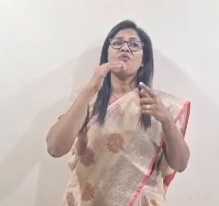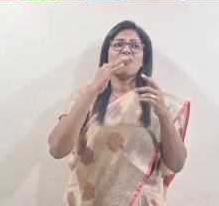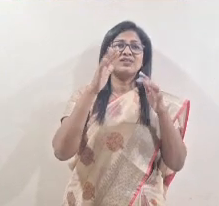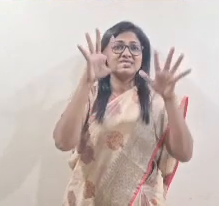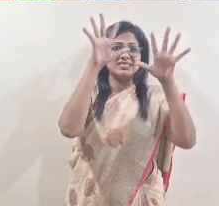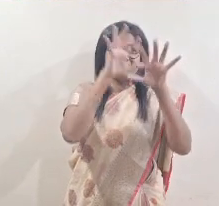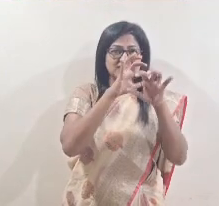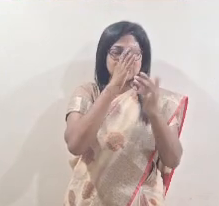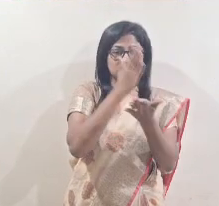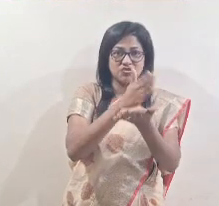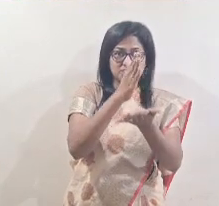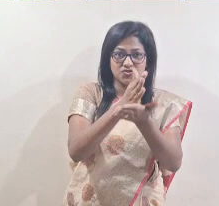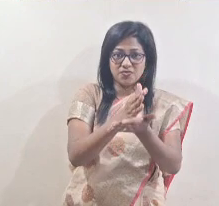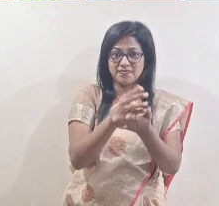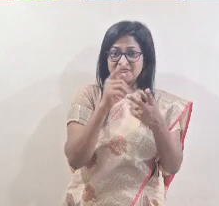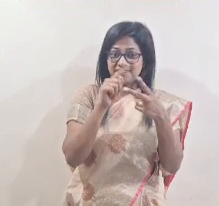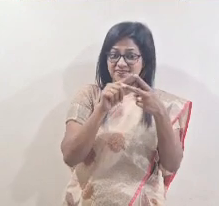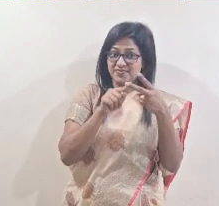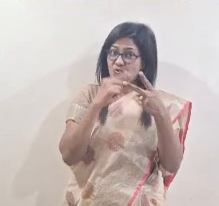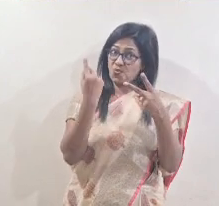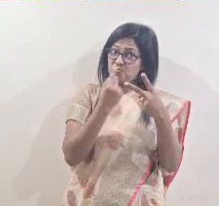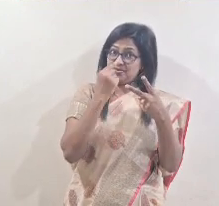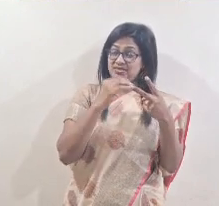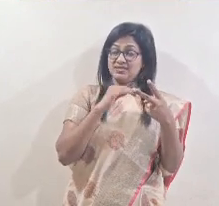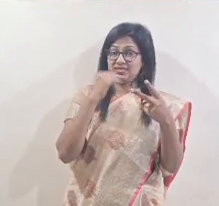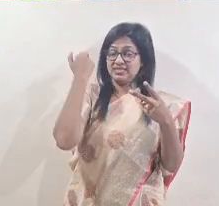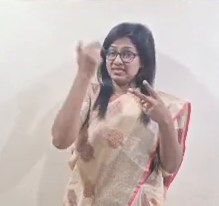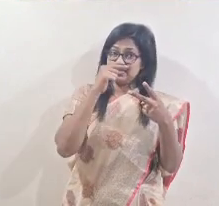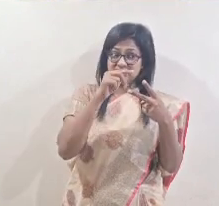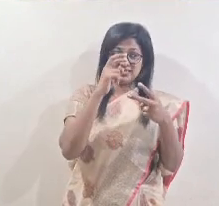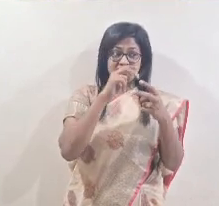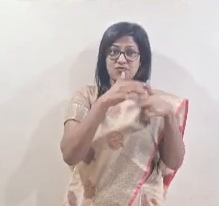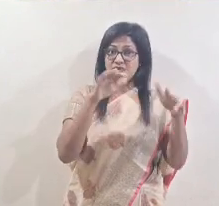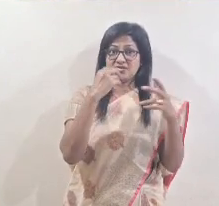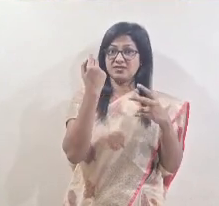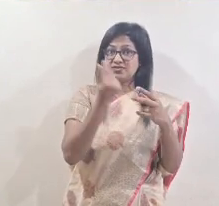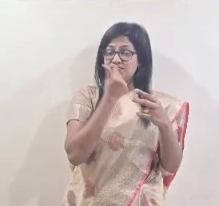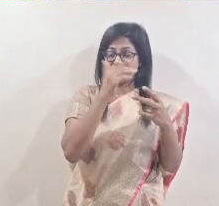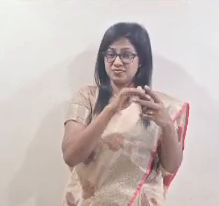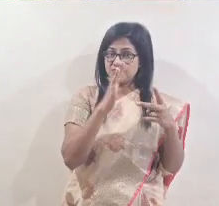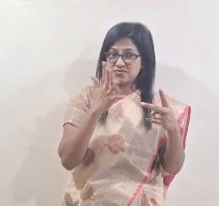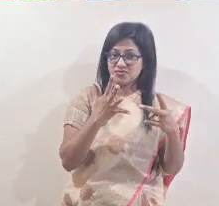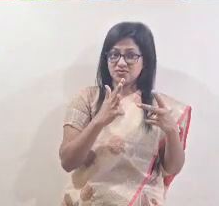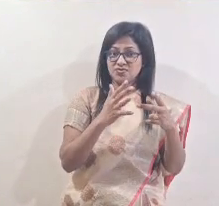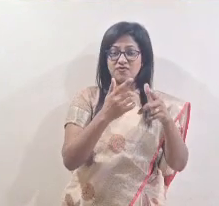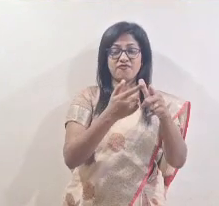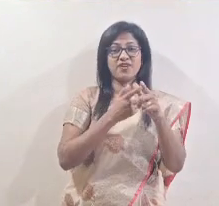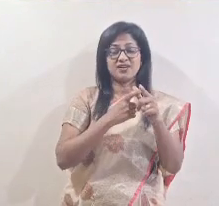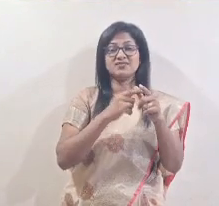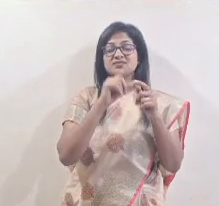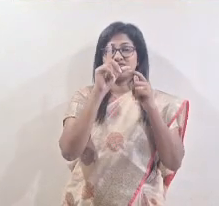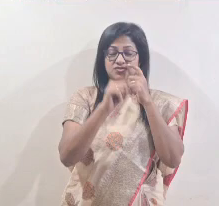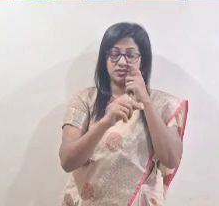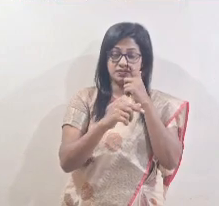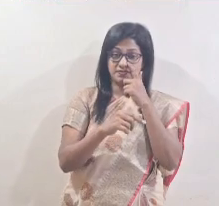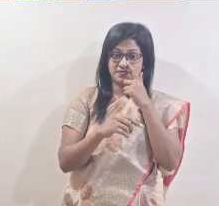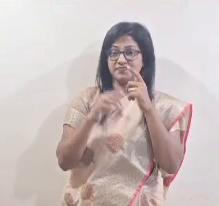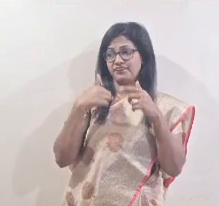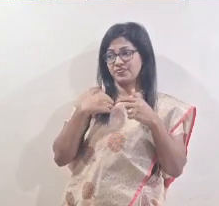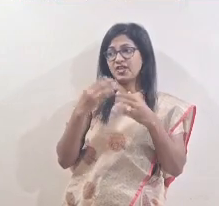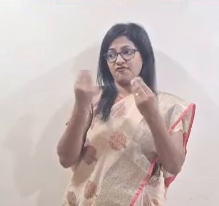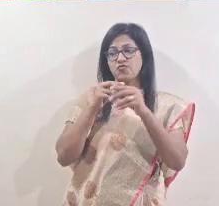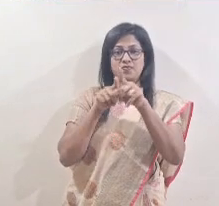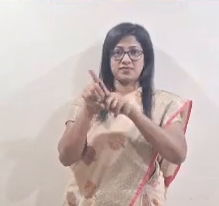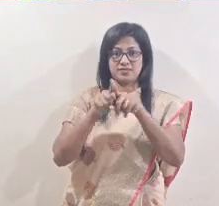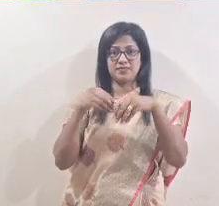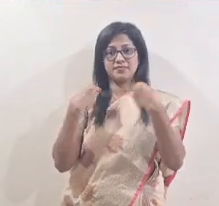stops. Is that the only reason why they don't travel by such a fast and cheap mode? Okay, so I can give you a